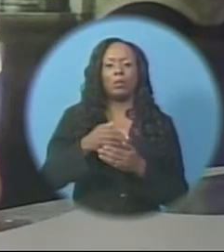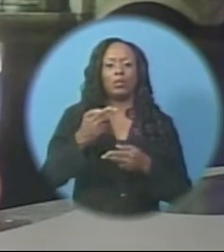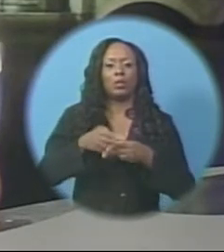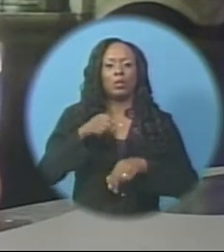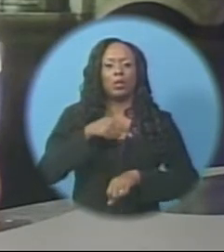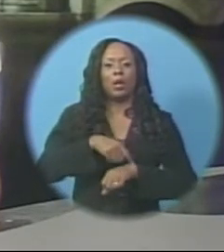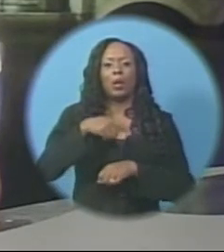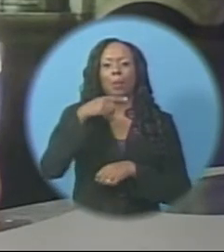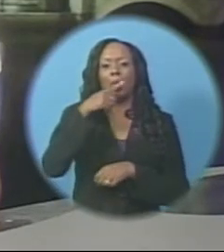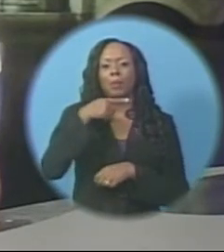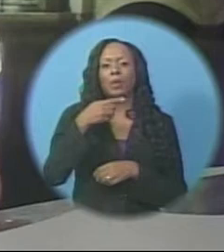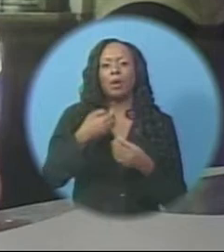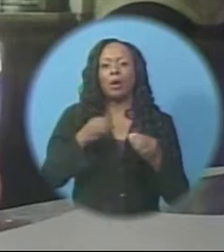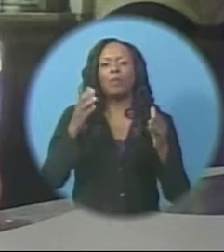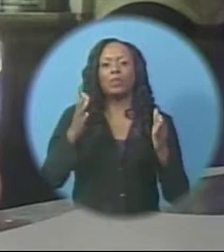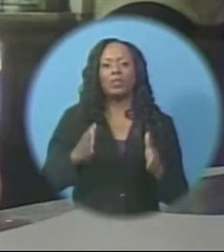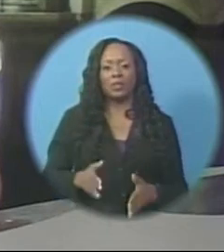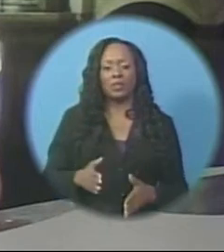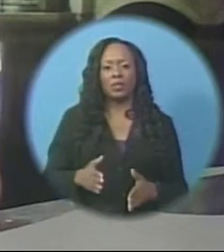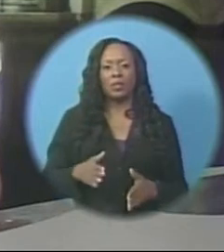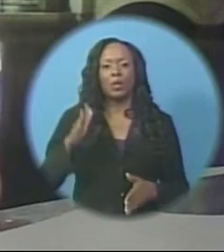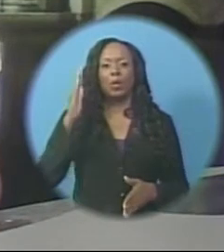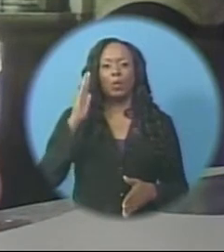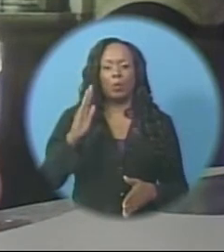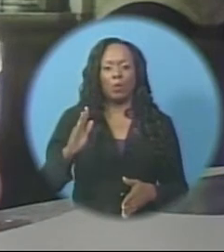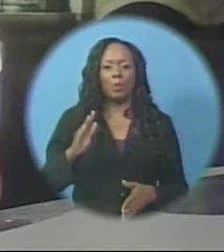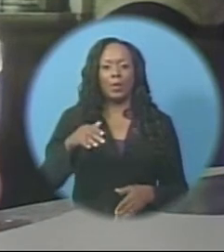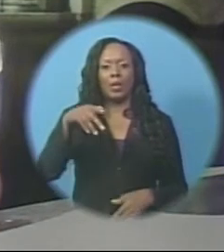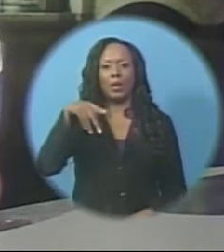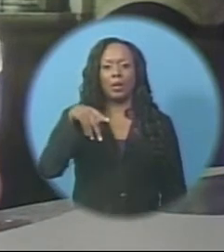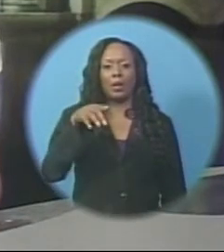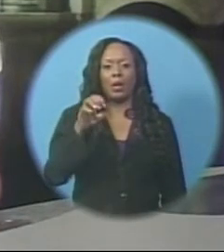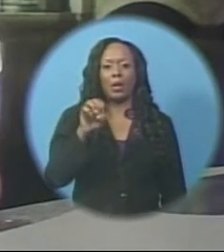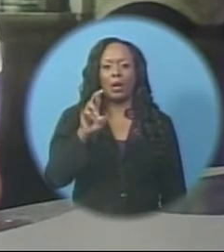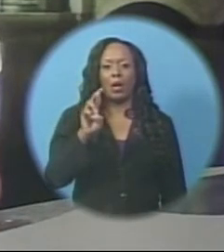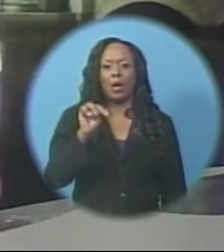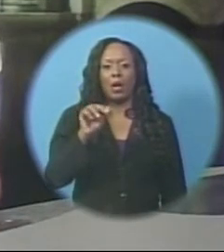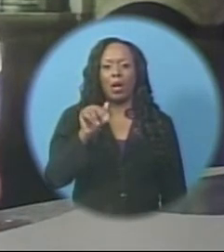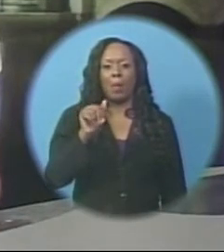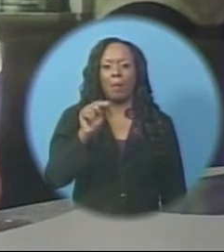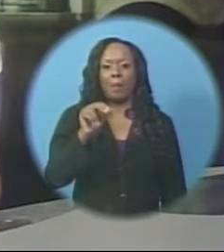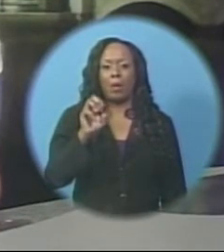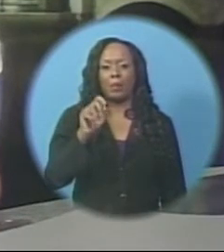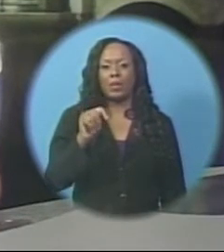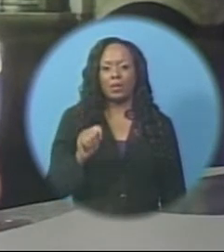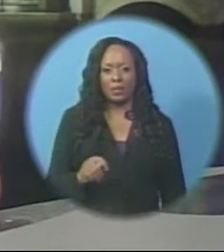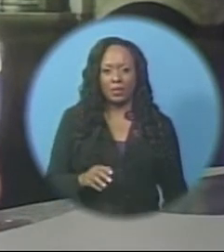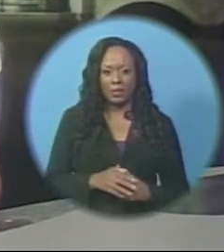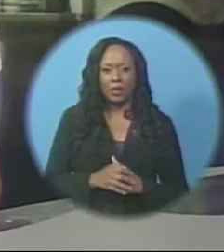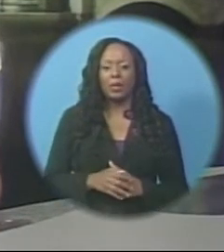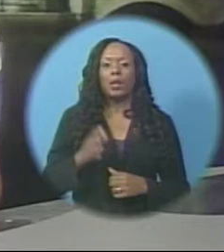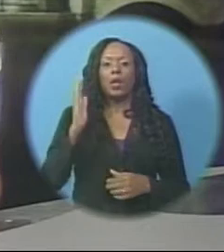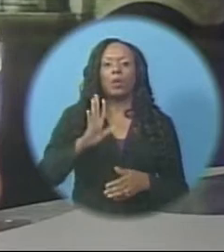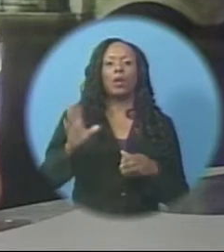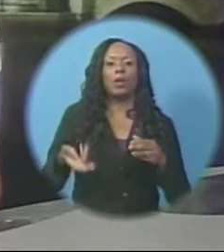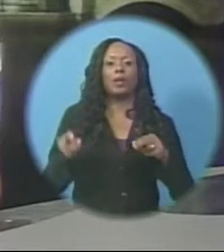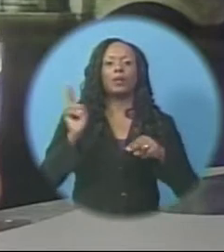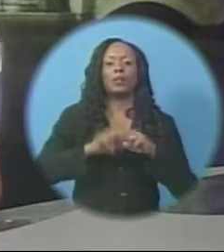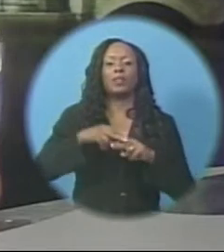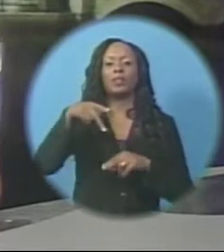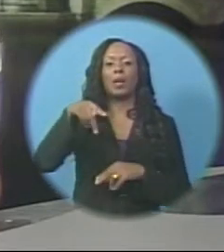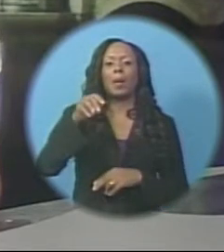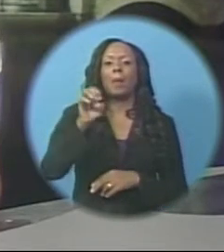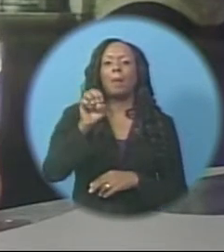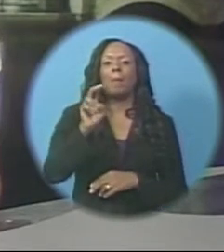public officers to permanent posts, increased old age non-contributory pensions by $40 a month, and increased the